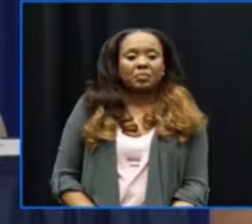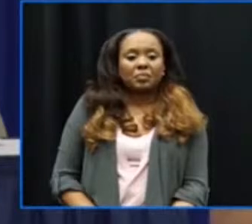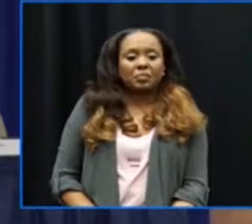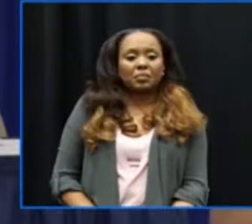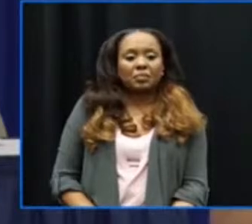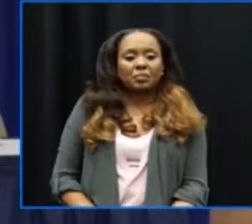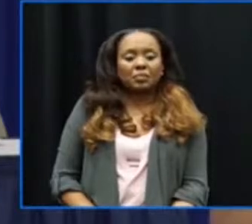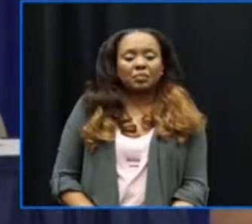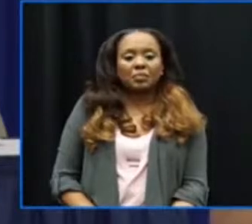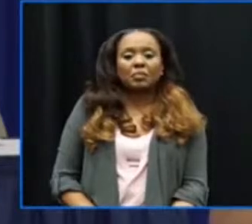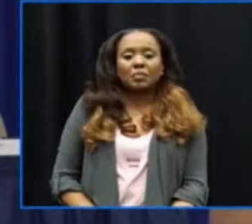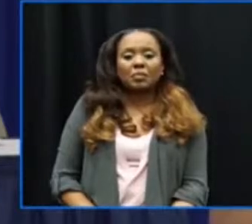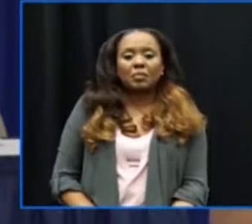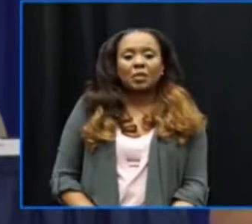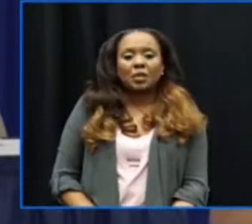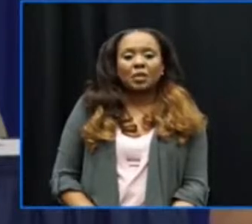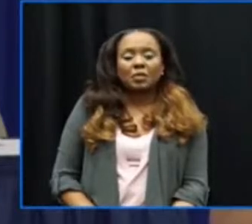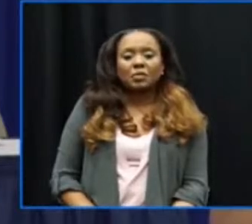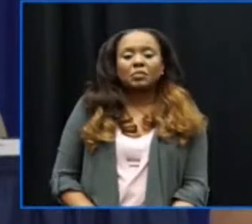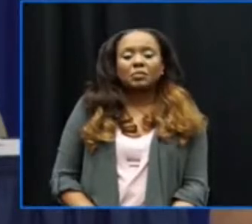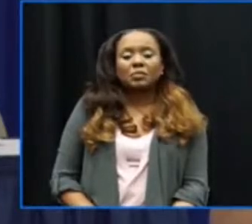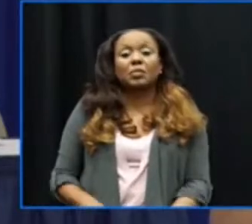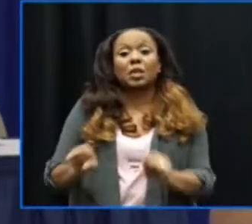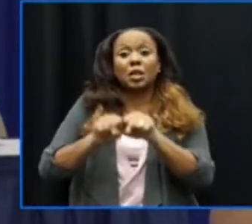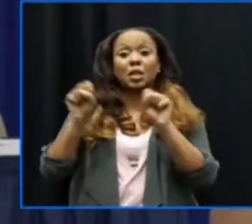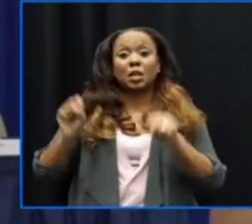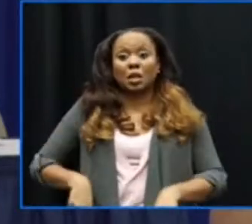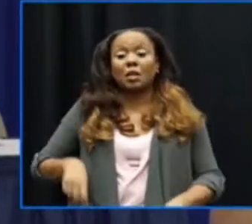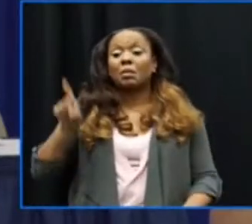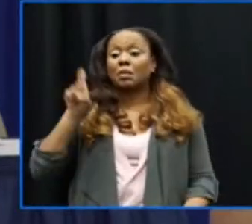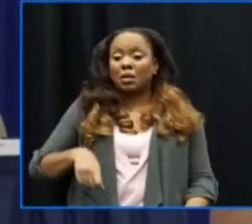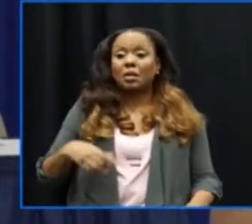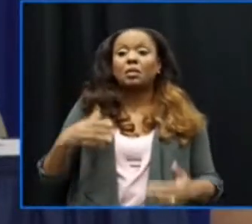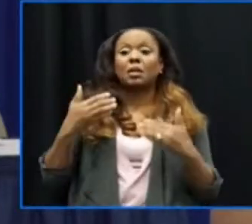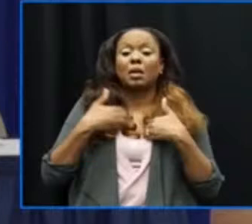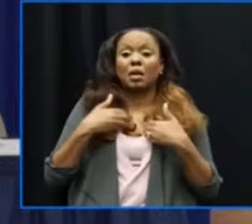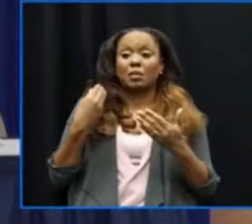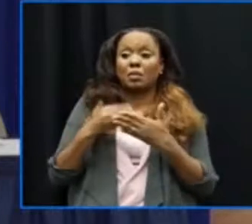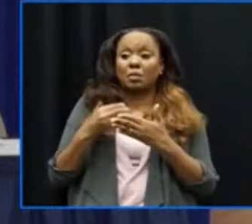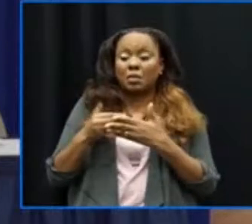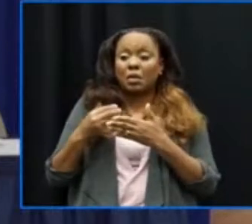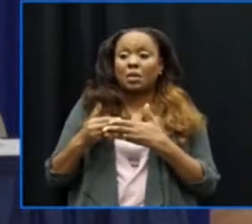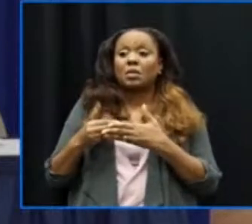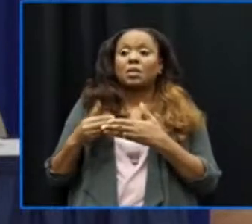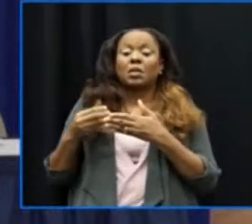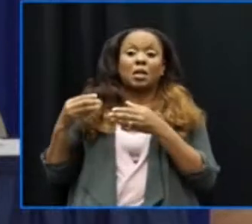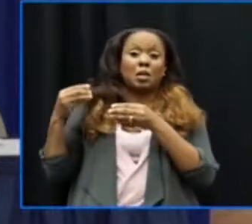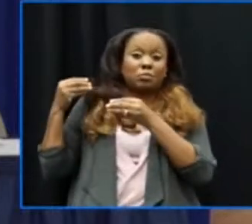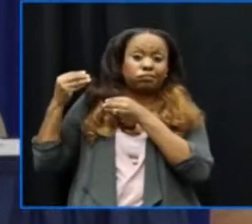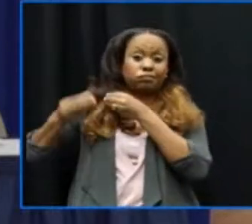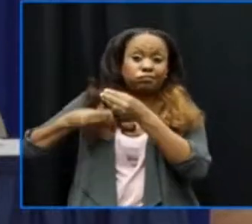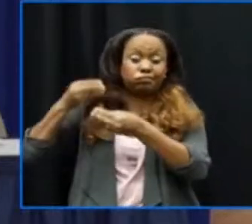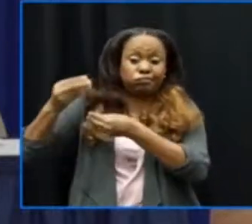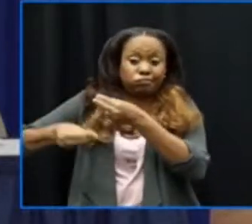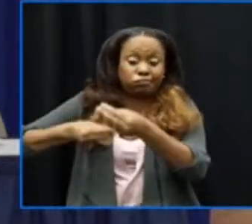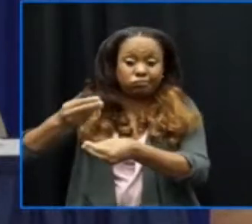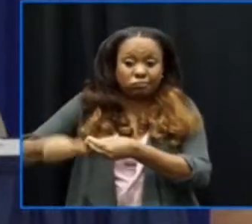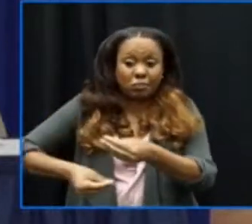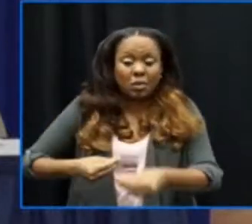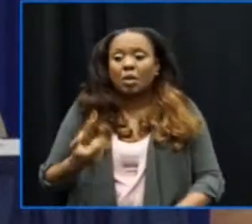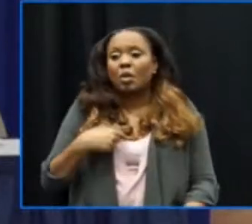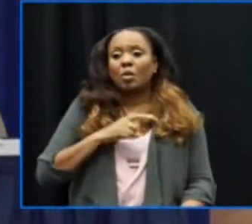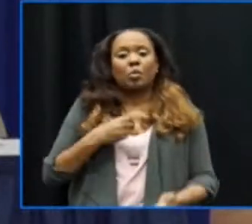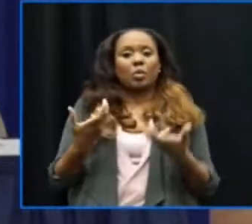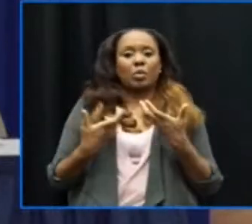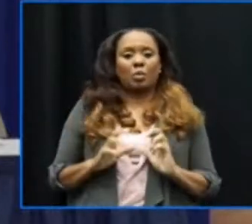have the intergenerational equity. We don't want to be paying into